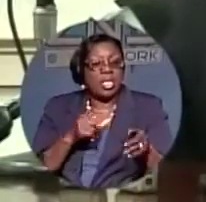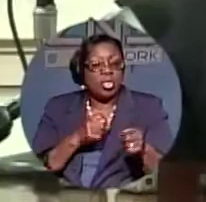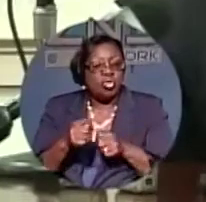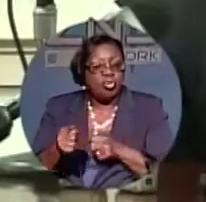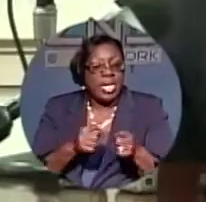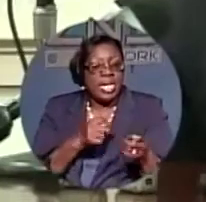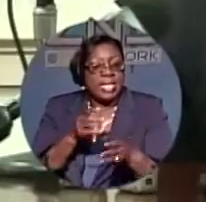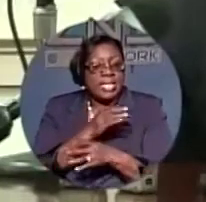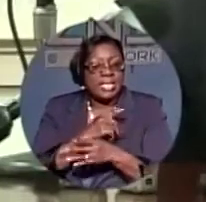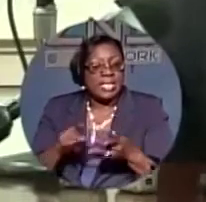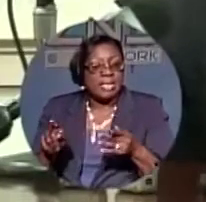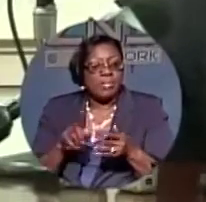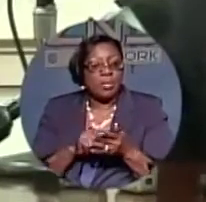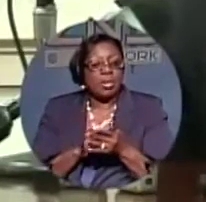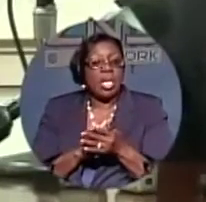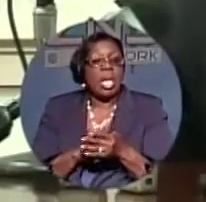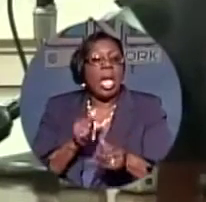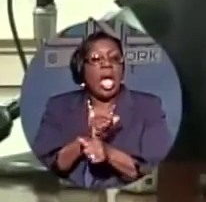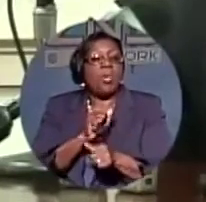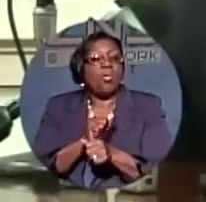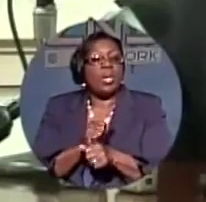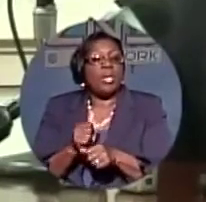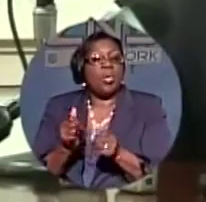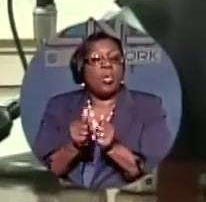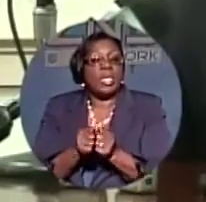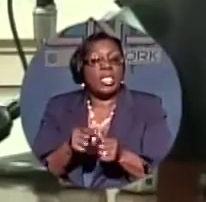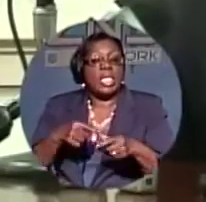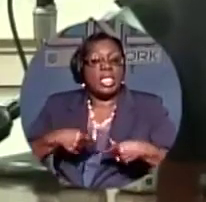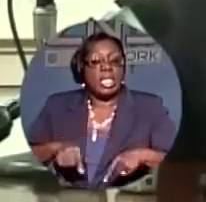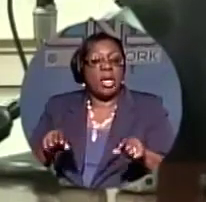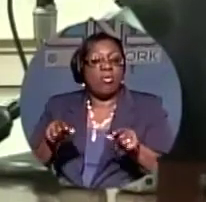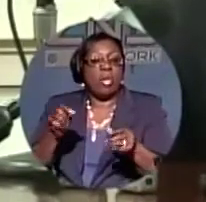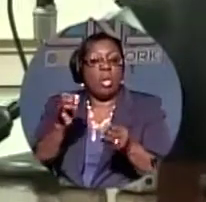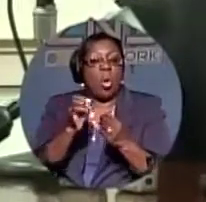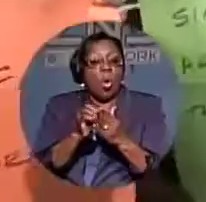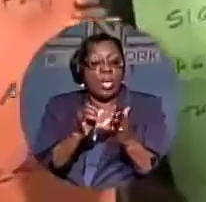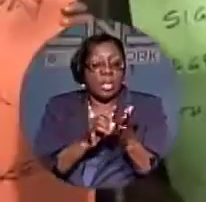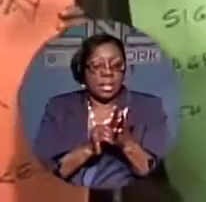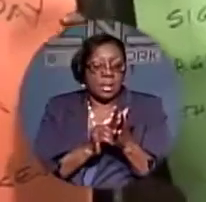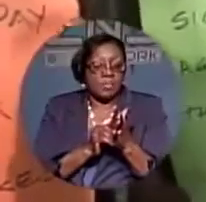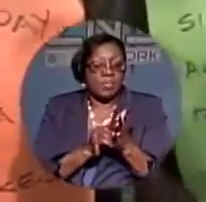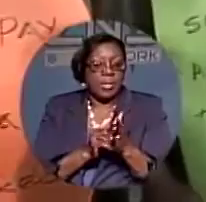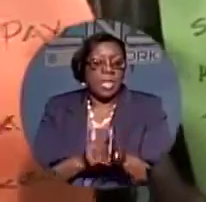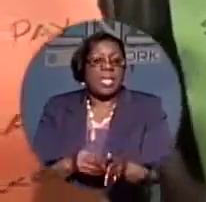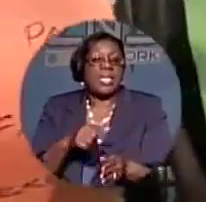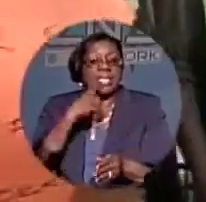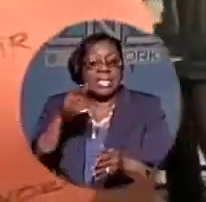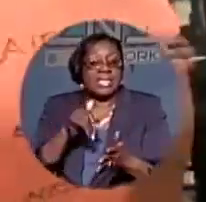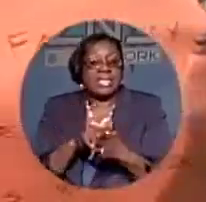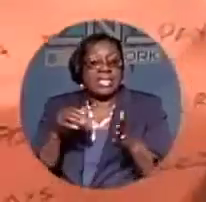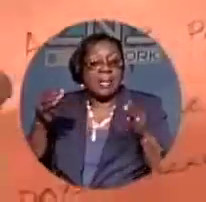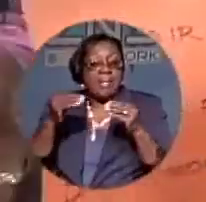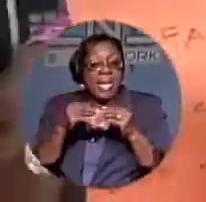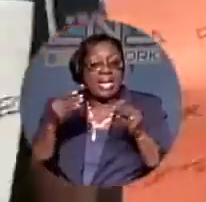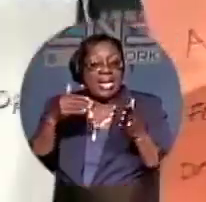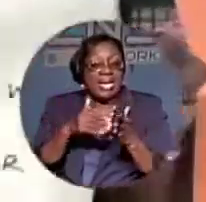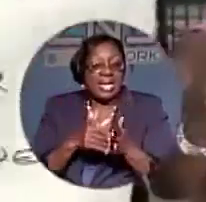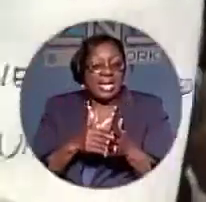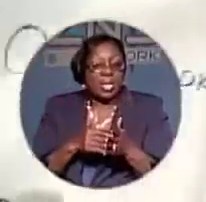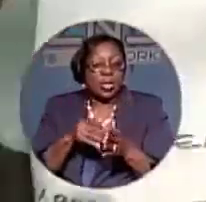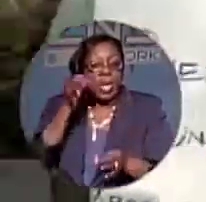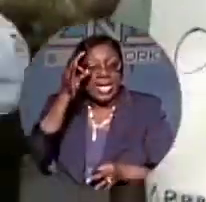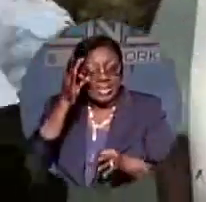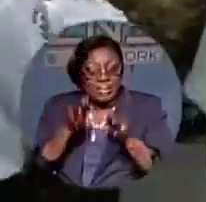disputes, and work according to general orders. Following that, the minister says he met again to explain to the officers that if they follow